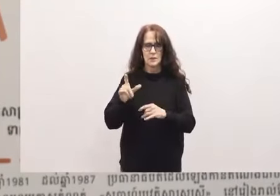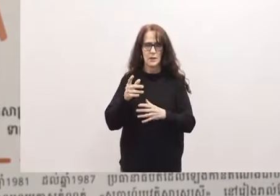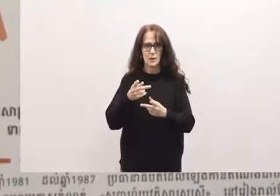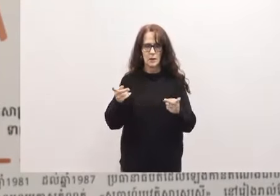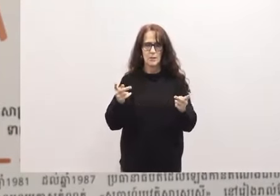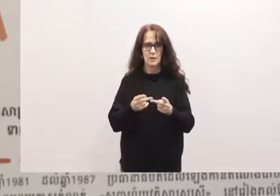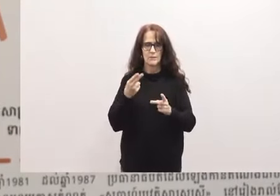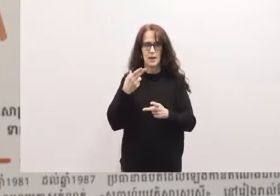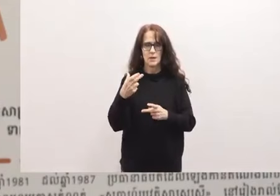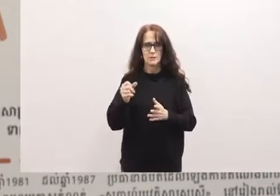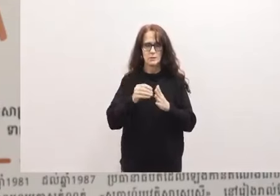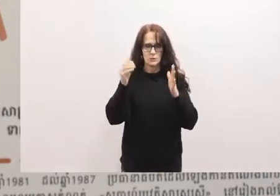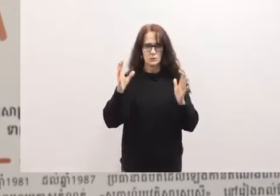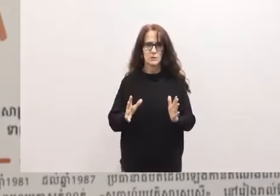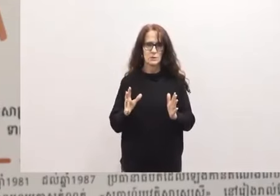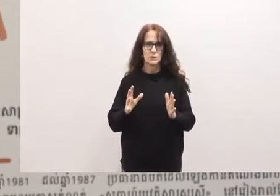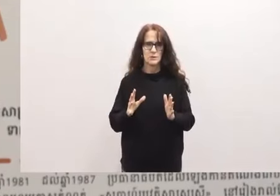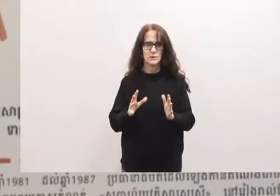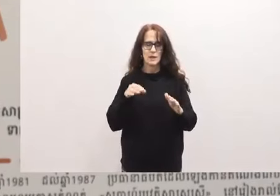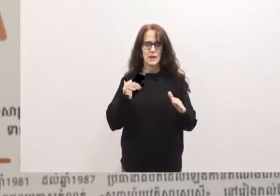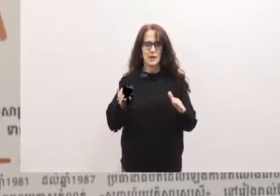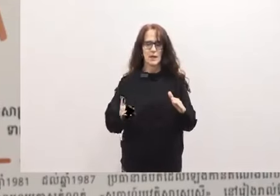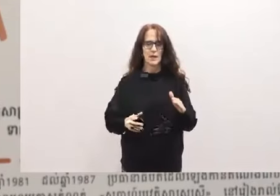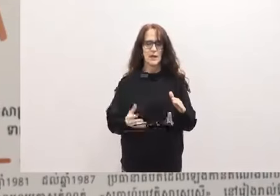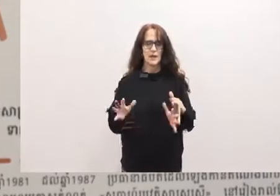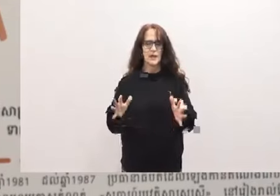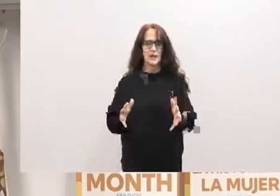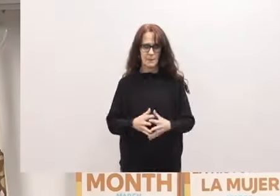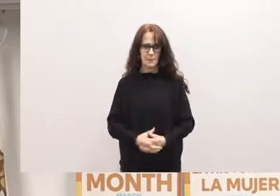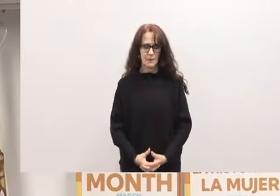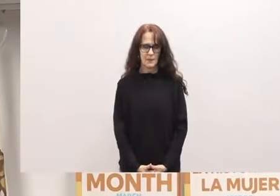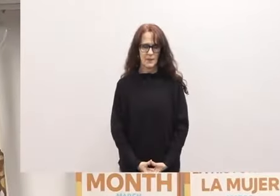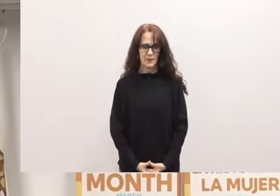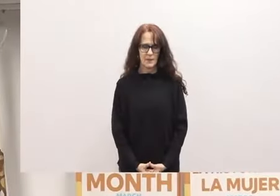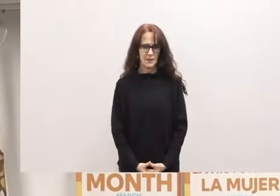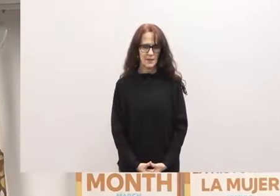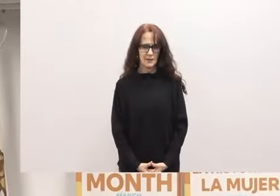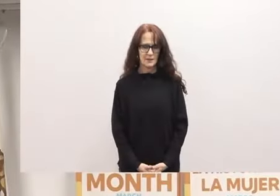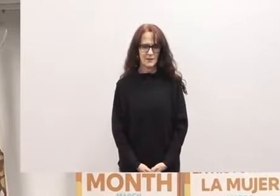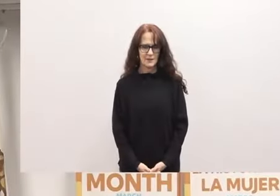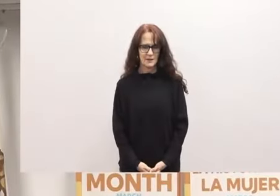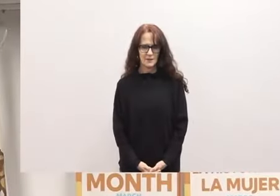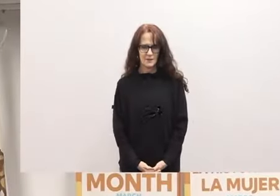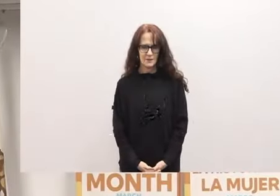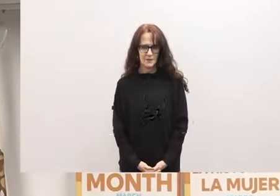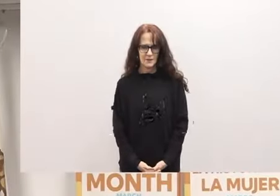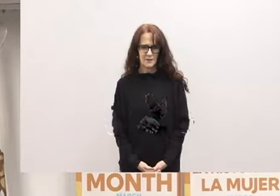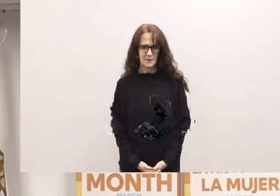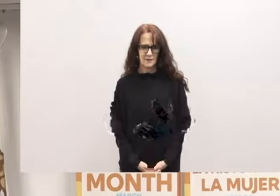high school students to access general. Thank you.